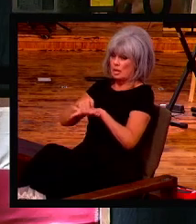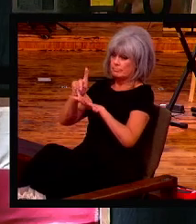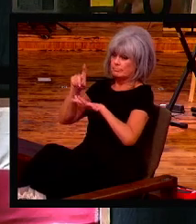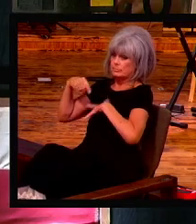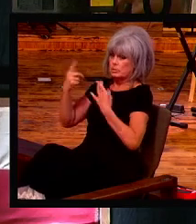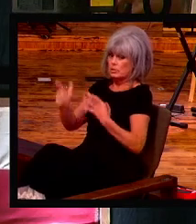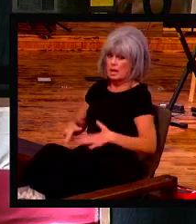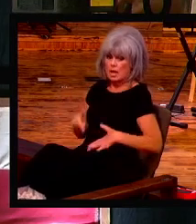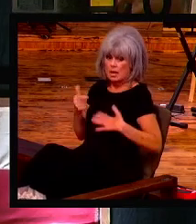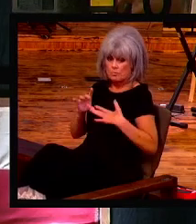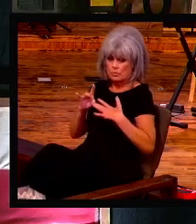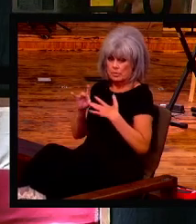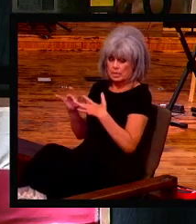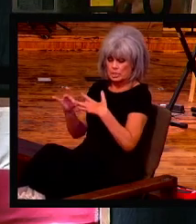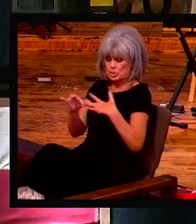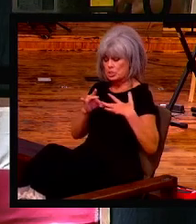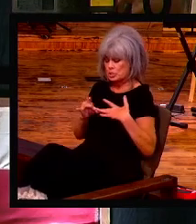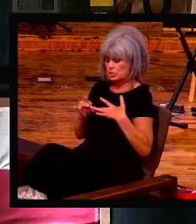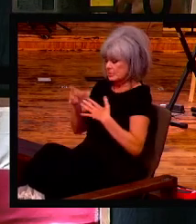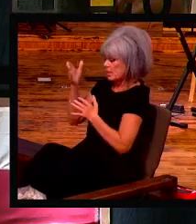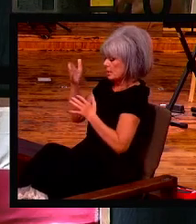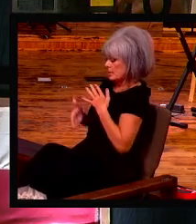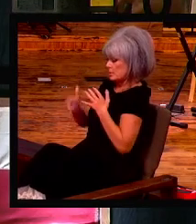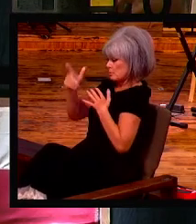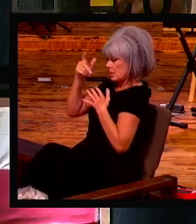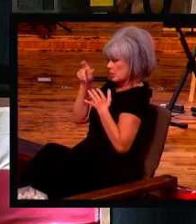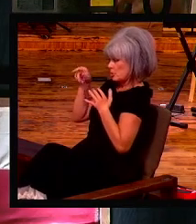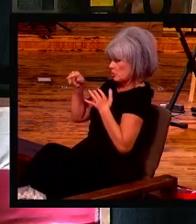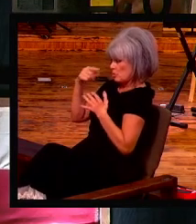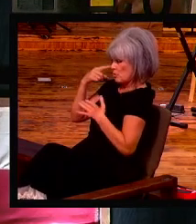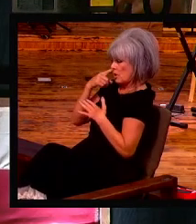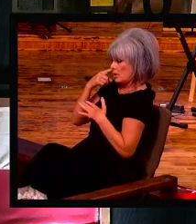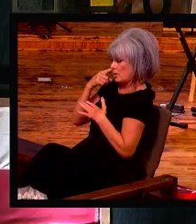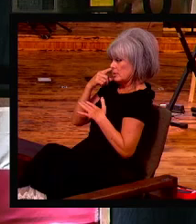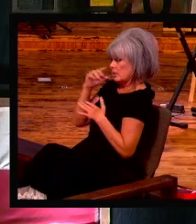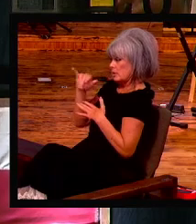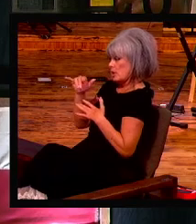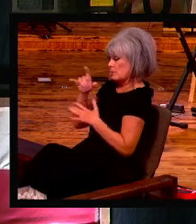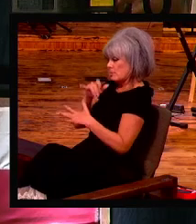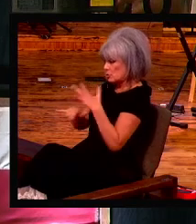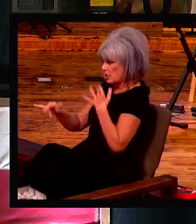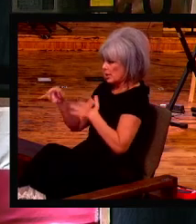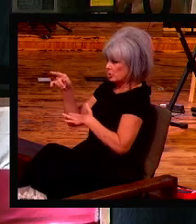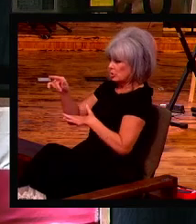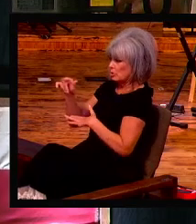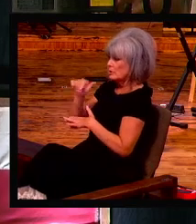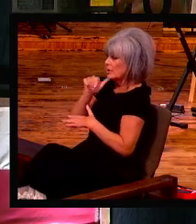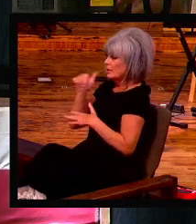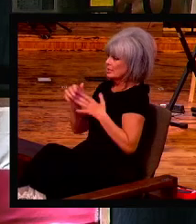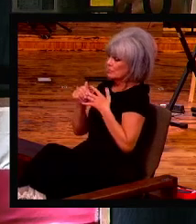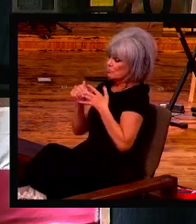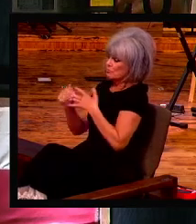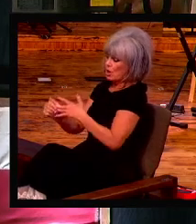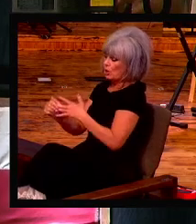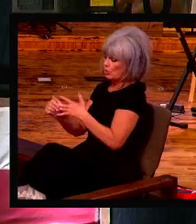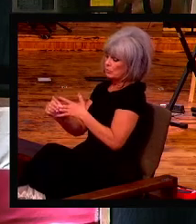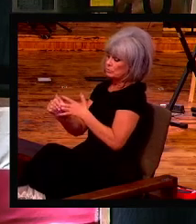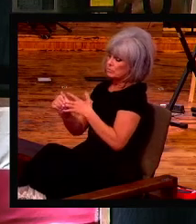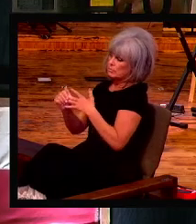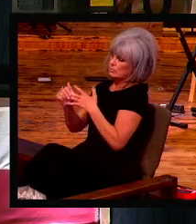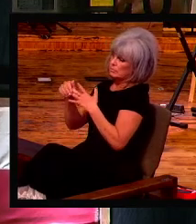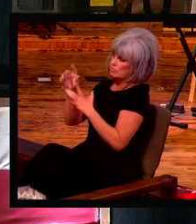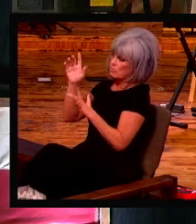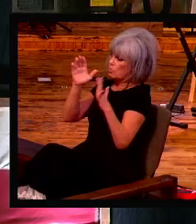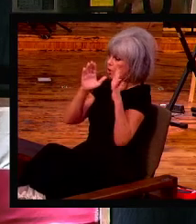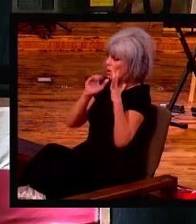with someone and that relationship ended because you felt like you may have been betrayed or hurt, or this person didn't follow through on a commitment or an expectation? It